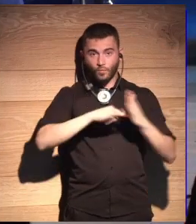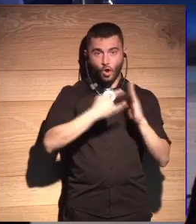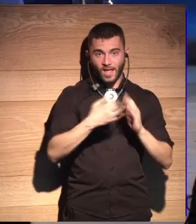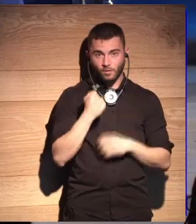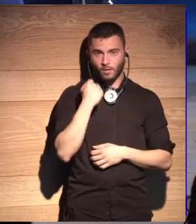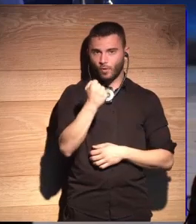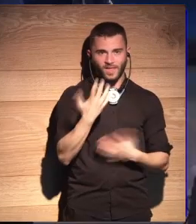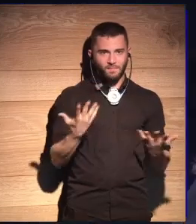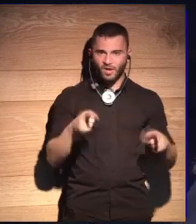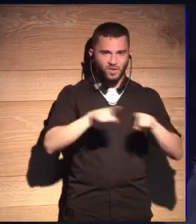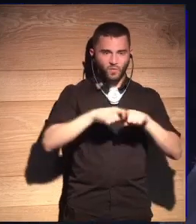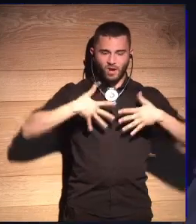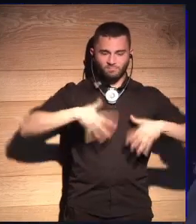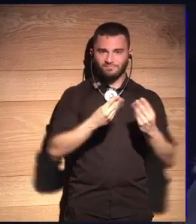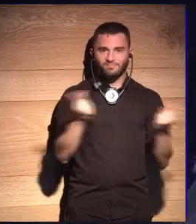it